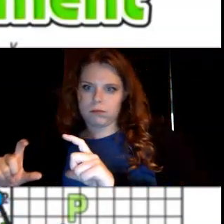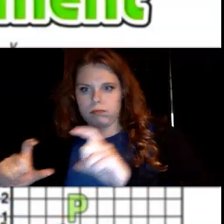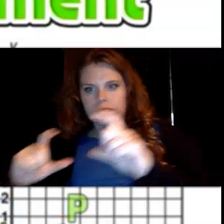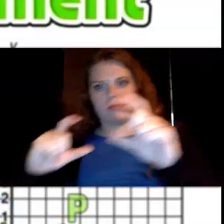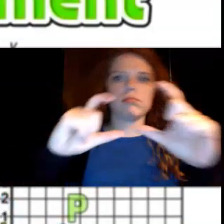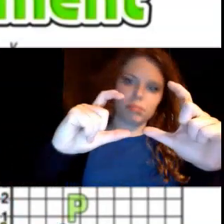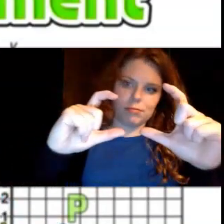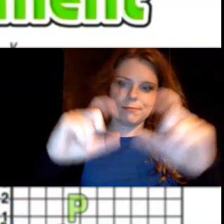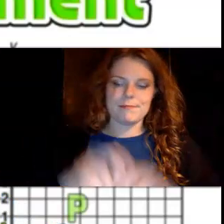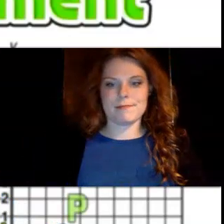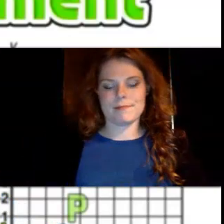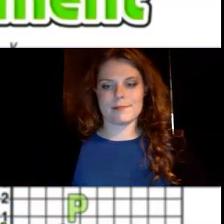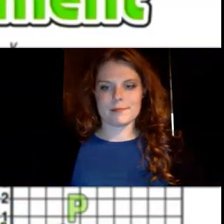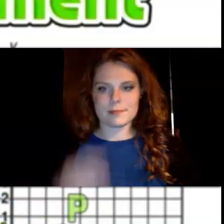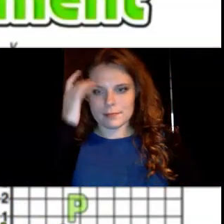another.